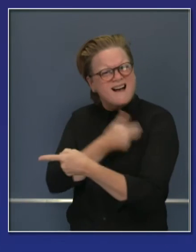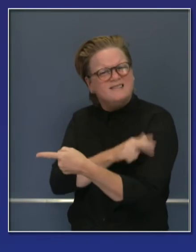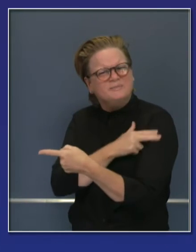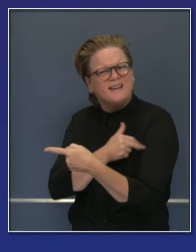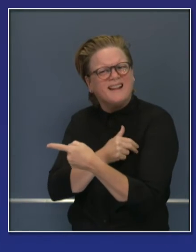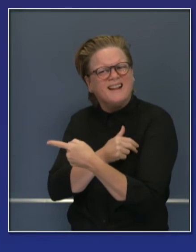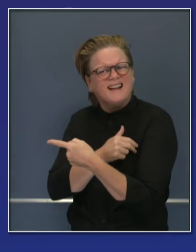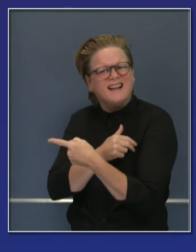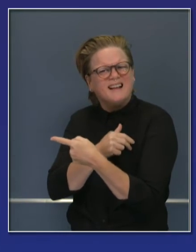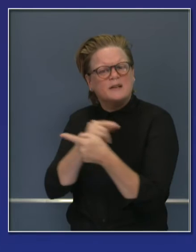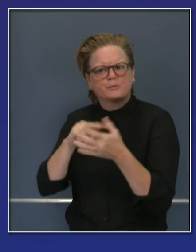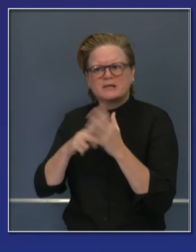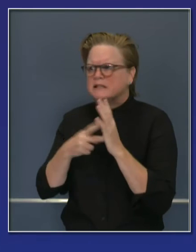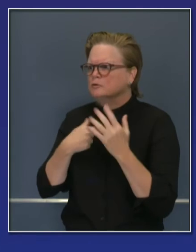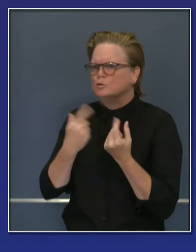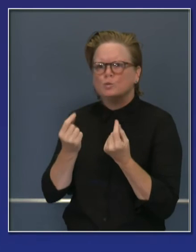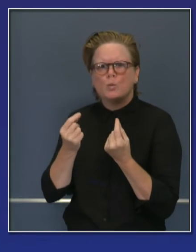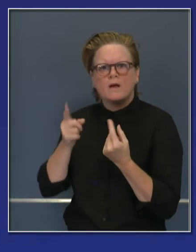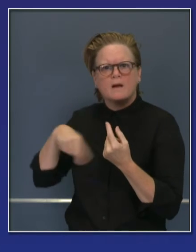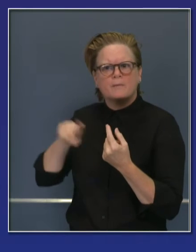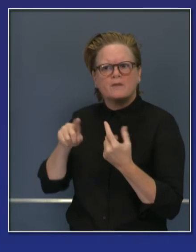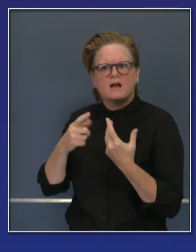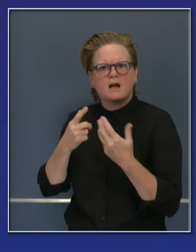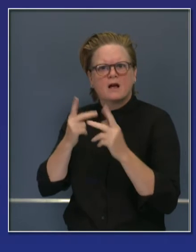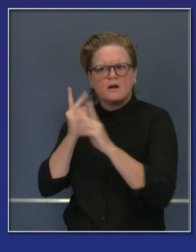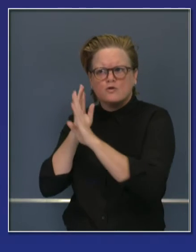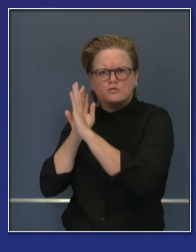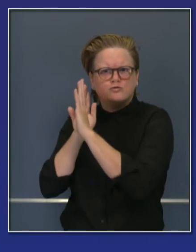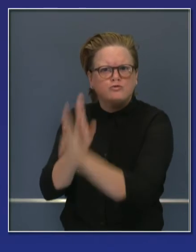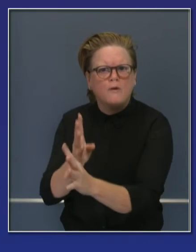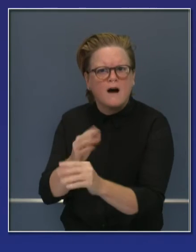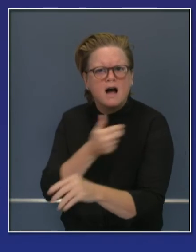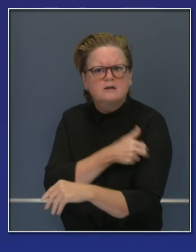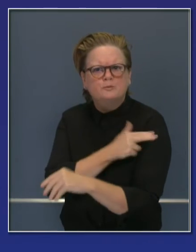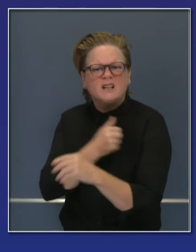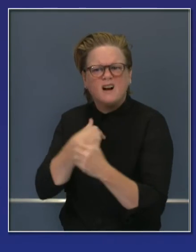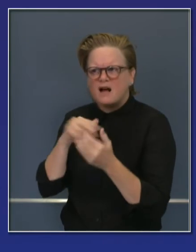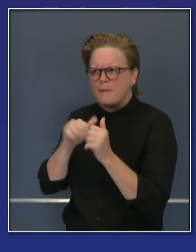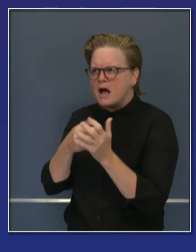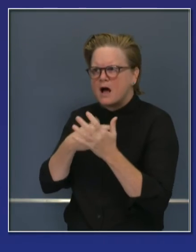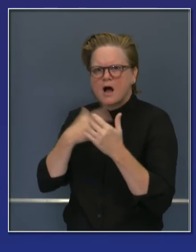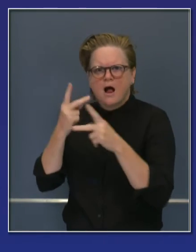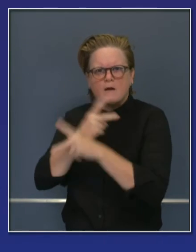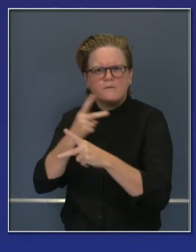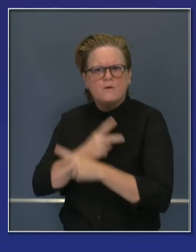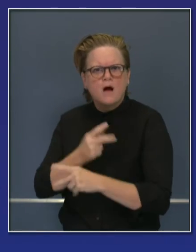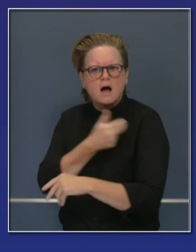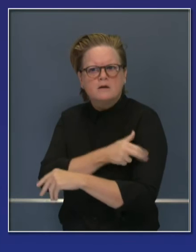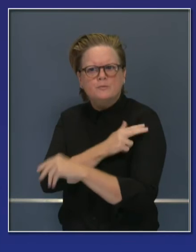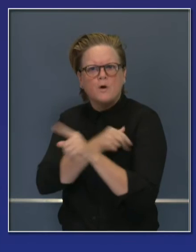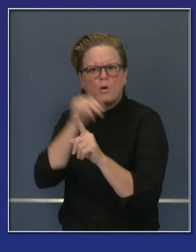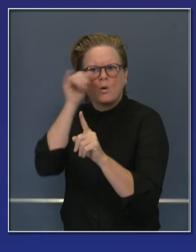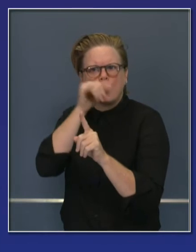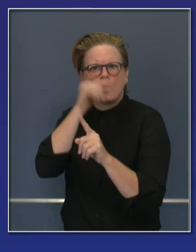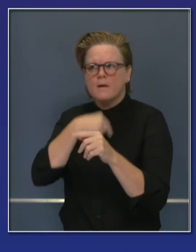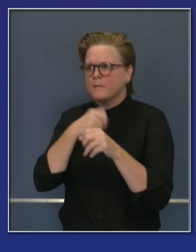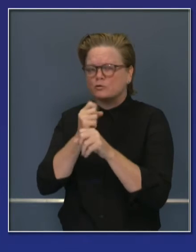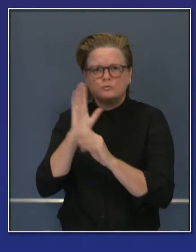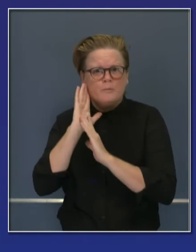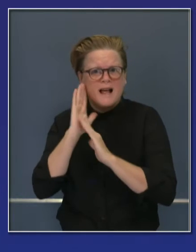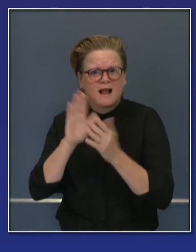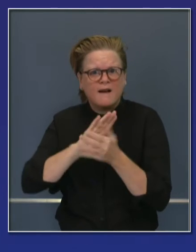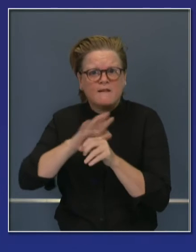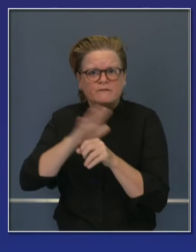ICUs. Foundational when these numbers go back up. How prepared are we in our healthcare delivery system? You can see here from